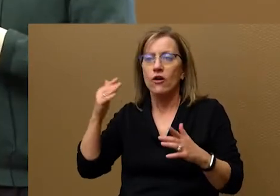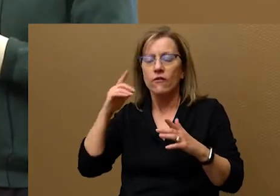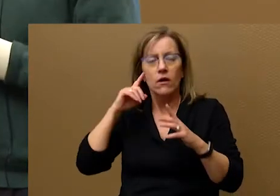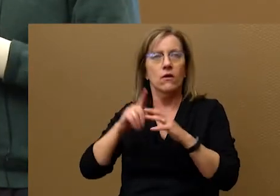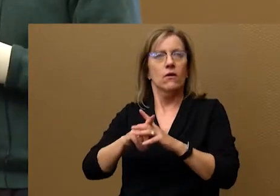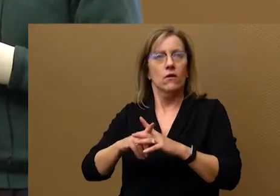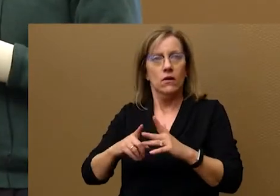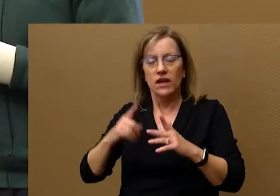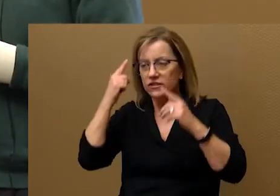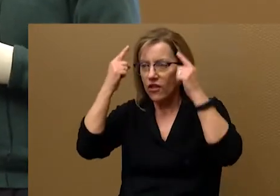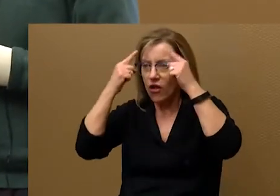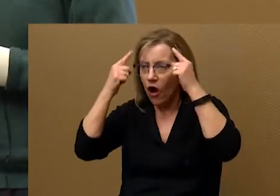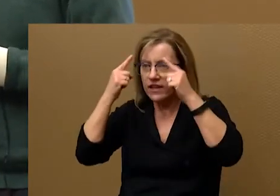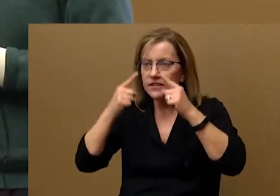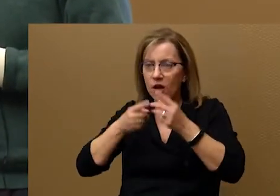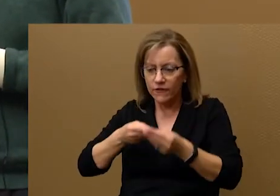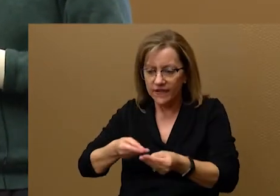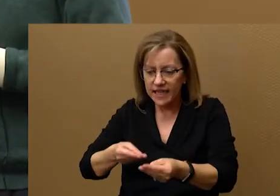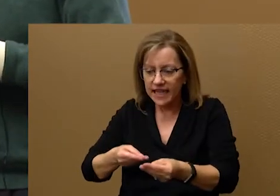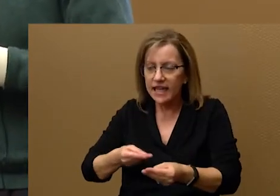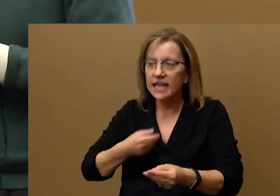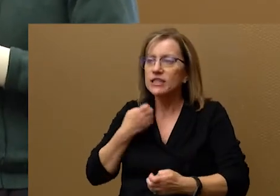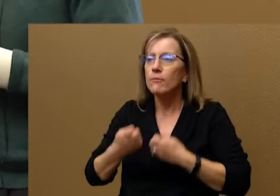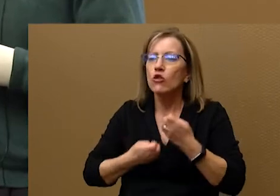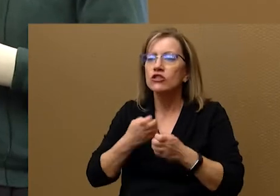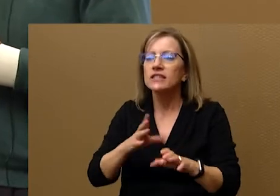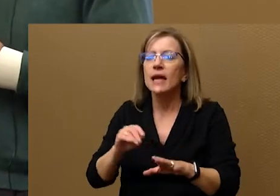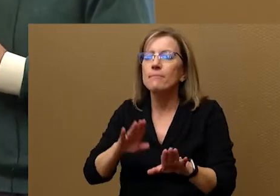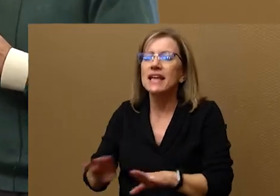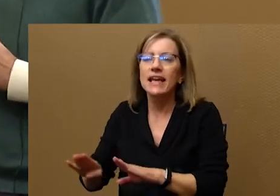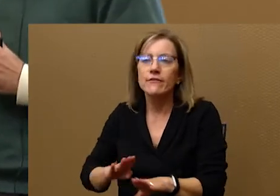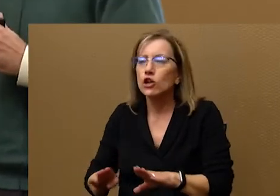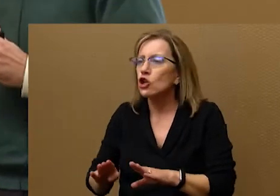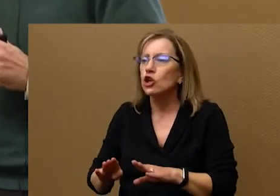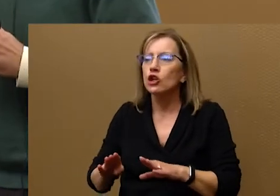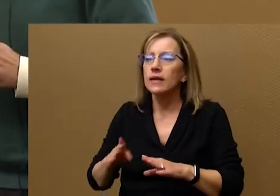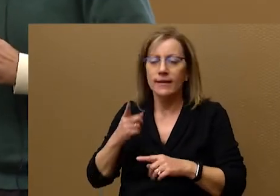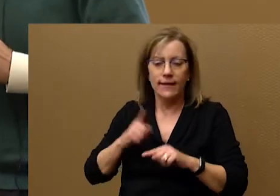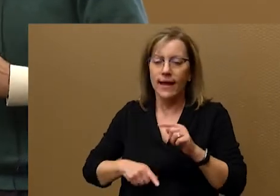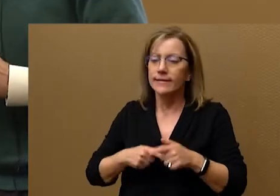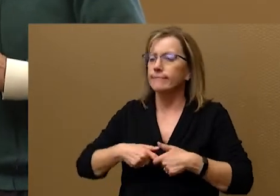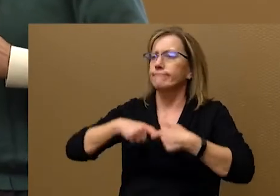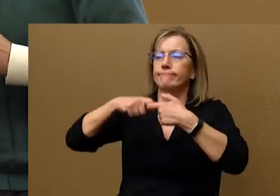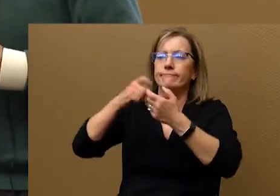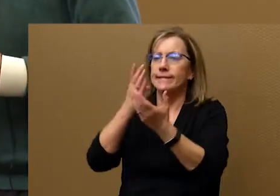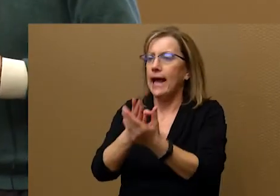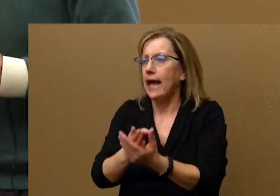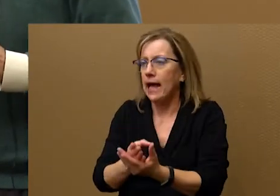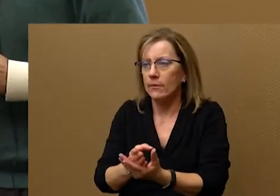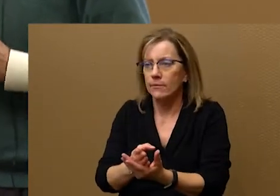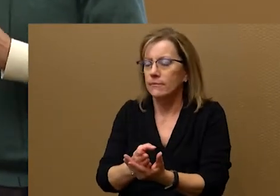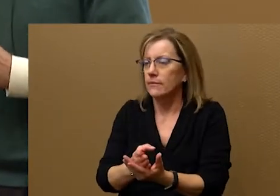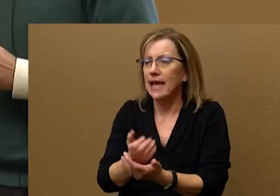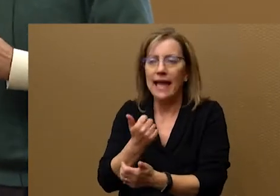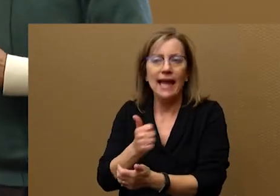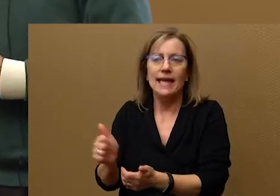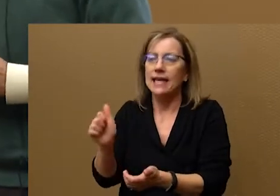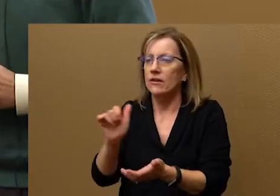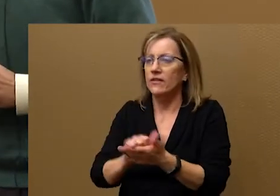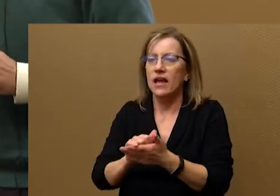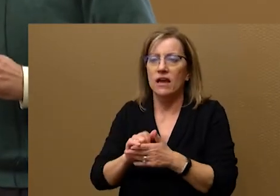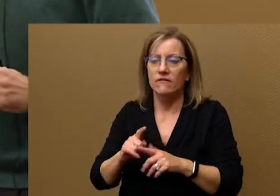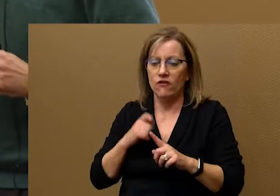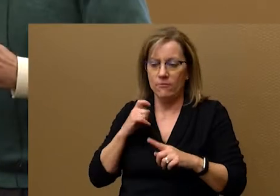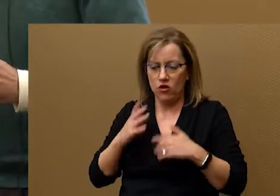brain. He's not aware of how he's talking to himself. He's not aware of how his thoughts are feeding his emotions and his behavior. He doesn't know how to